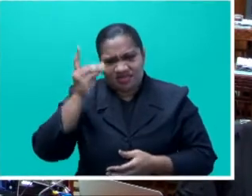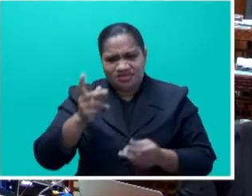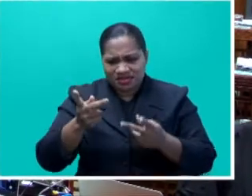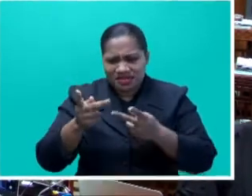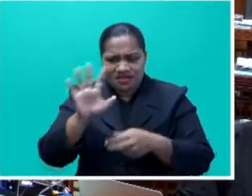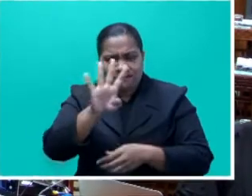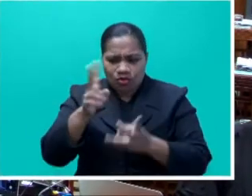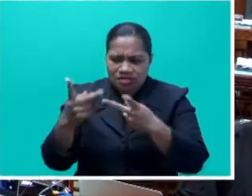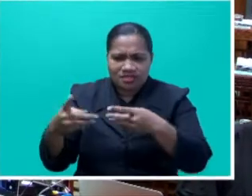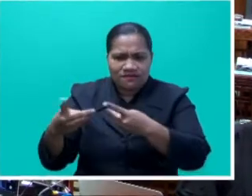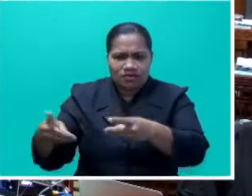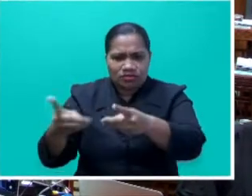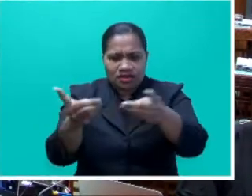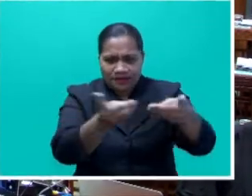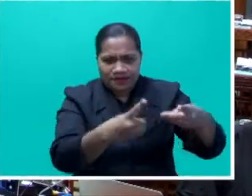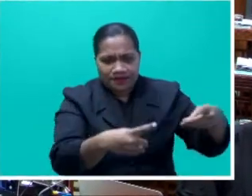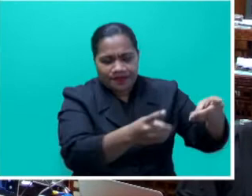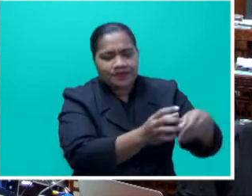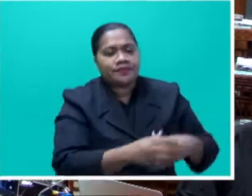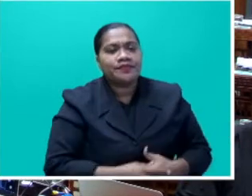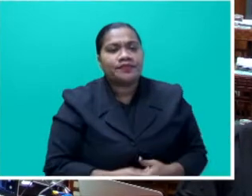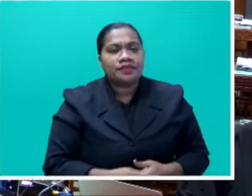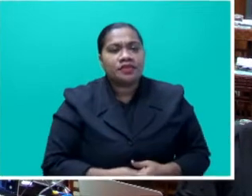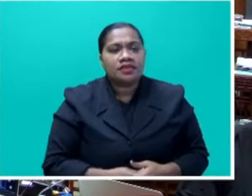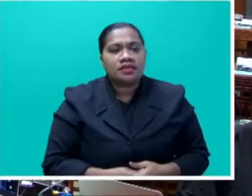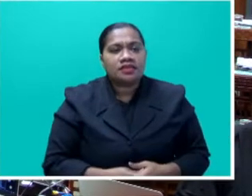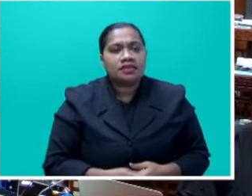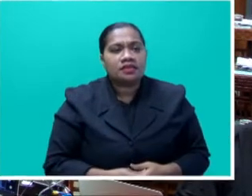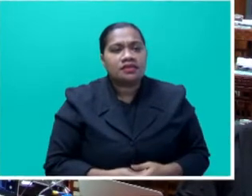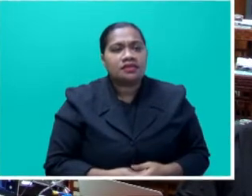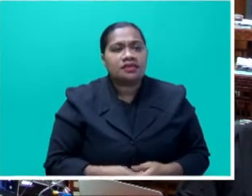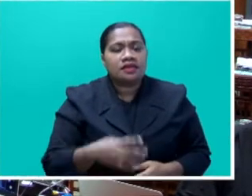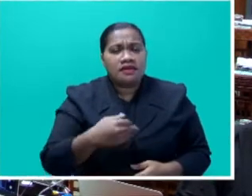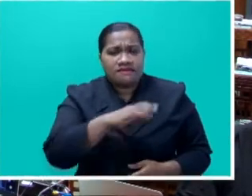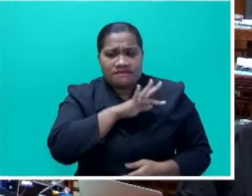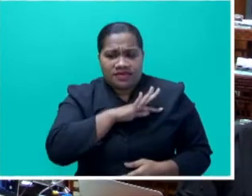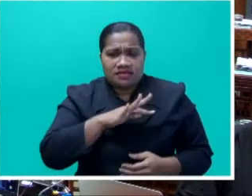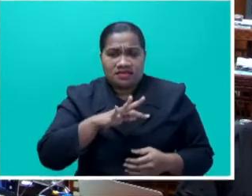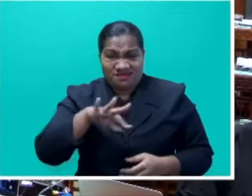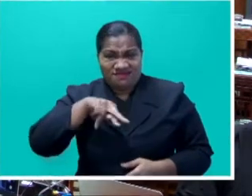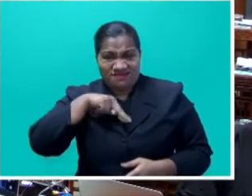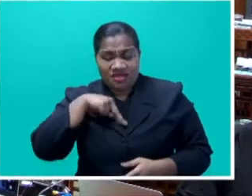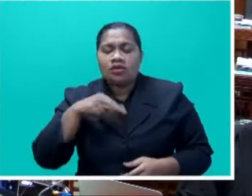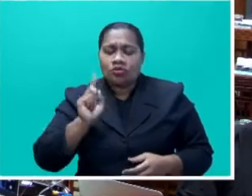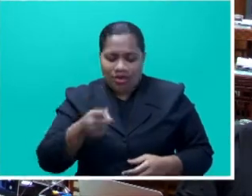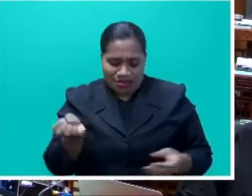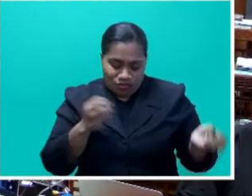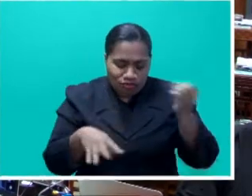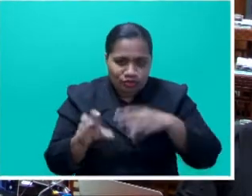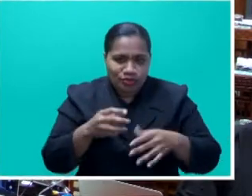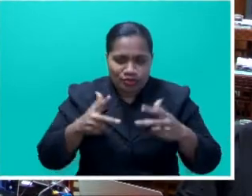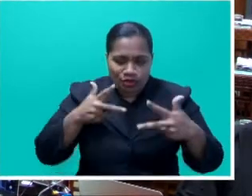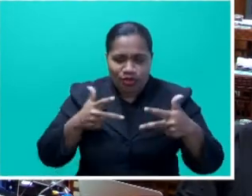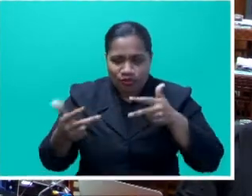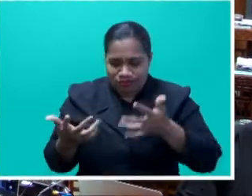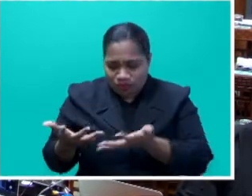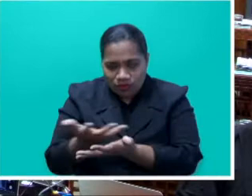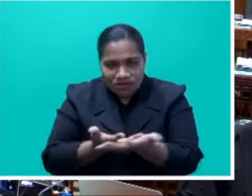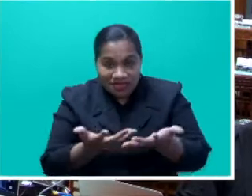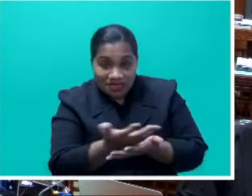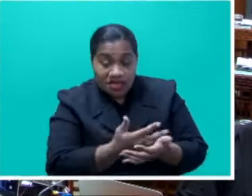consultation involved 25 various faith-based leaders contributing to their consultations. Mr. Speaker said these